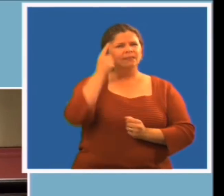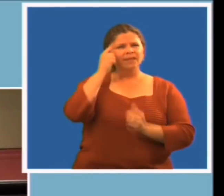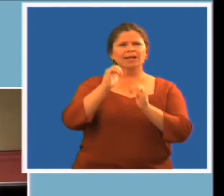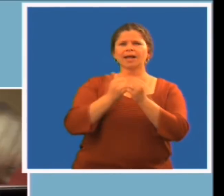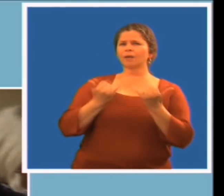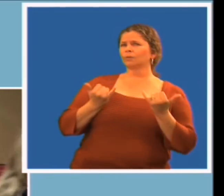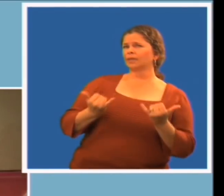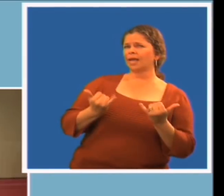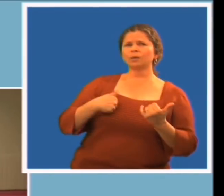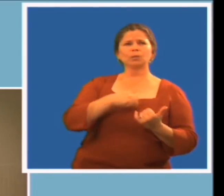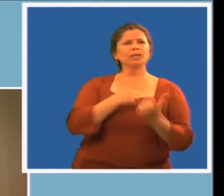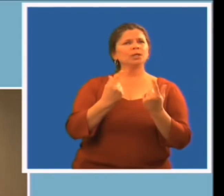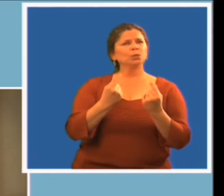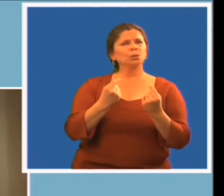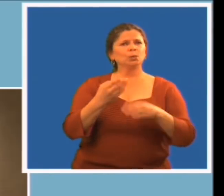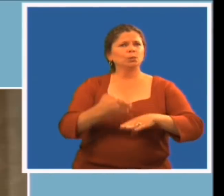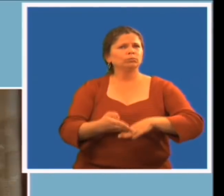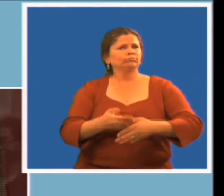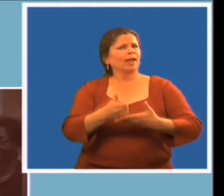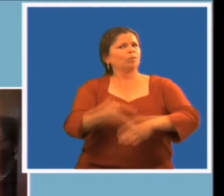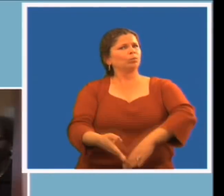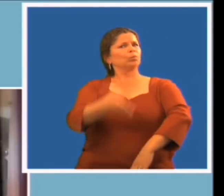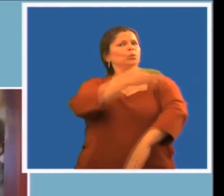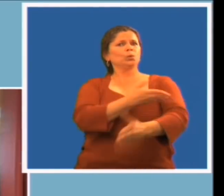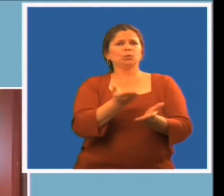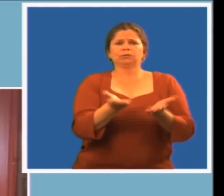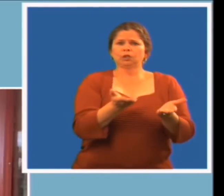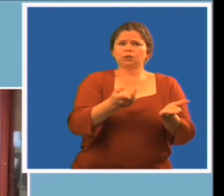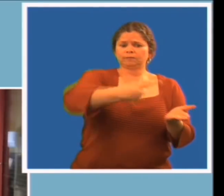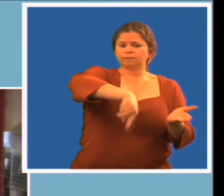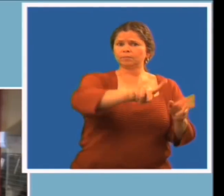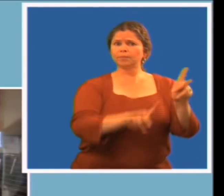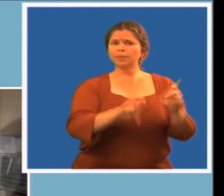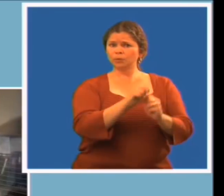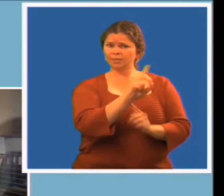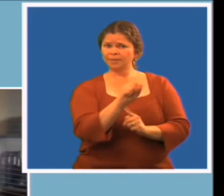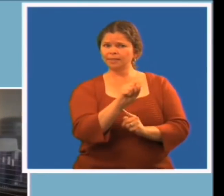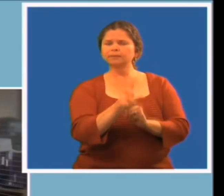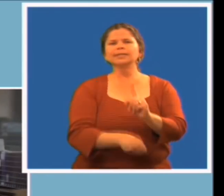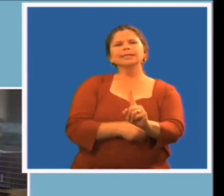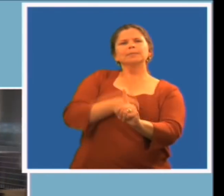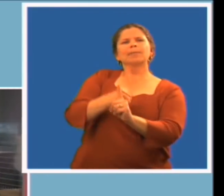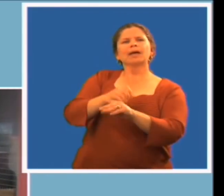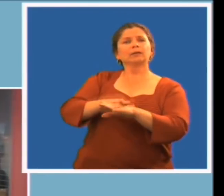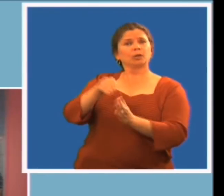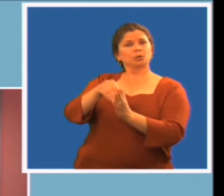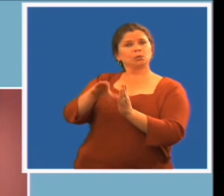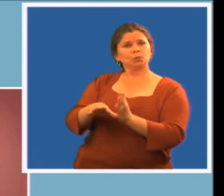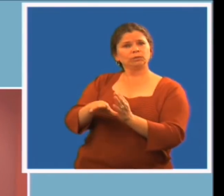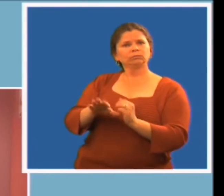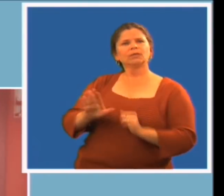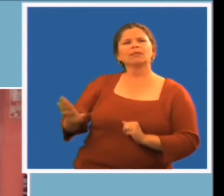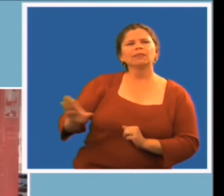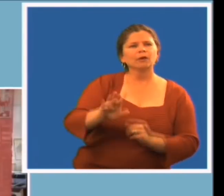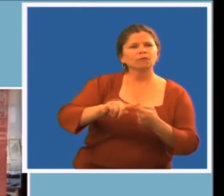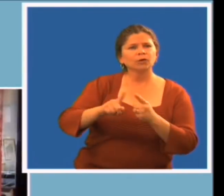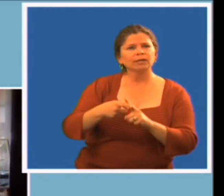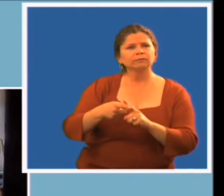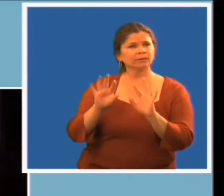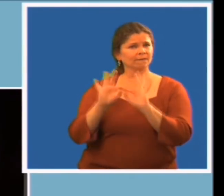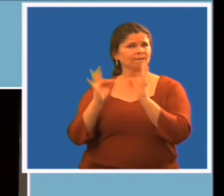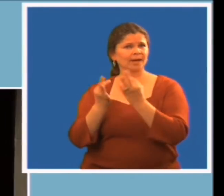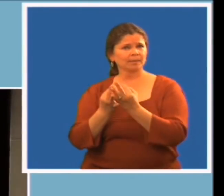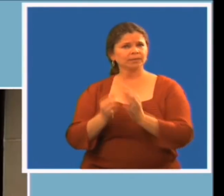this province, will be creating that world. Think about how what we do today to better serve people with disabilities